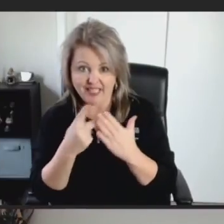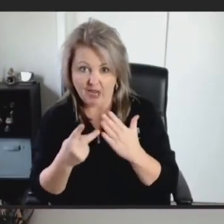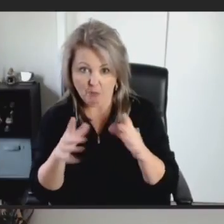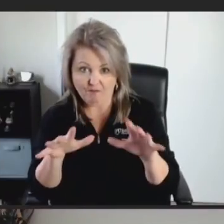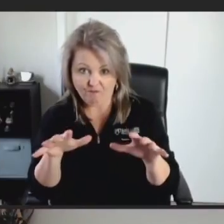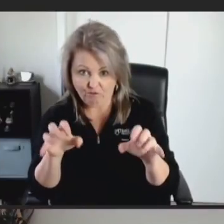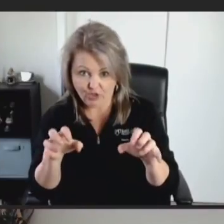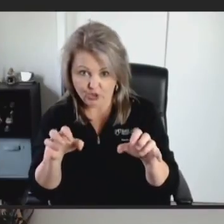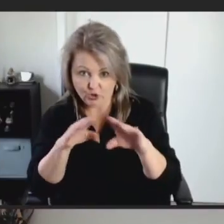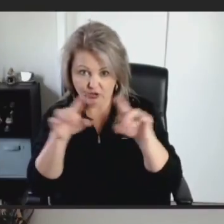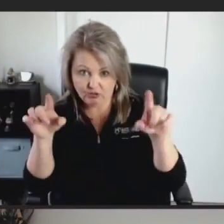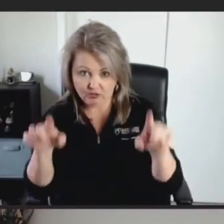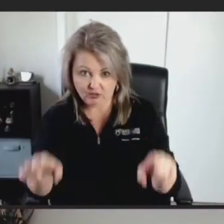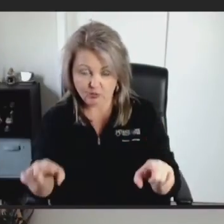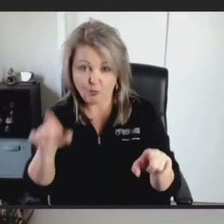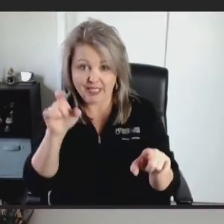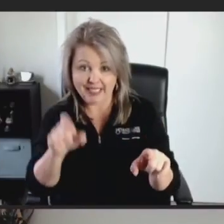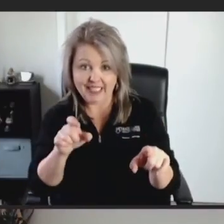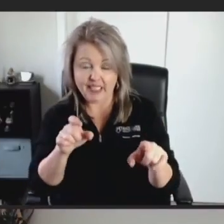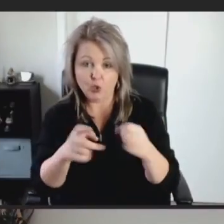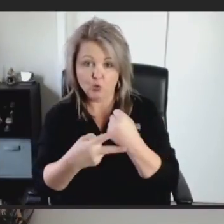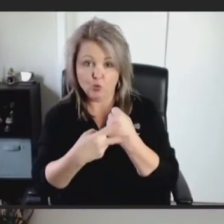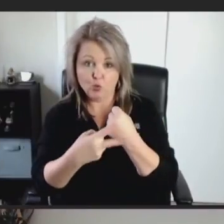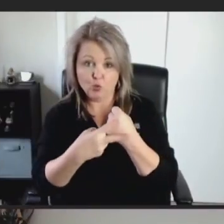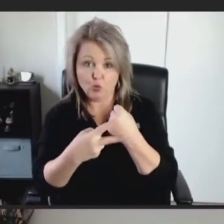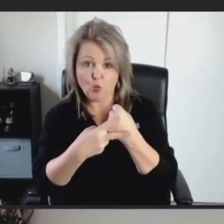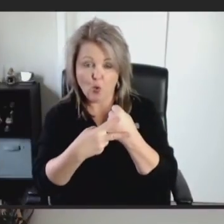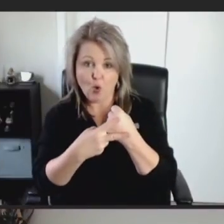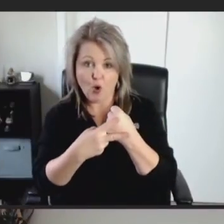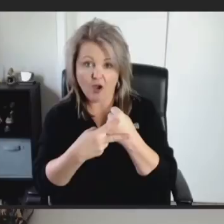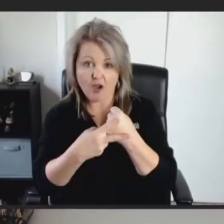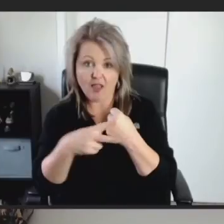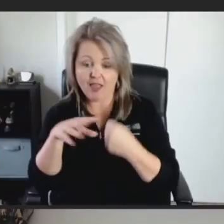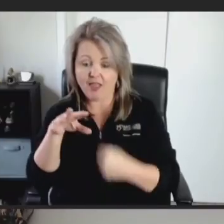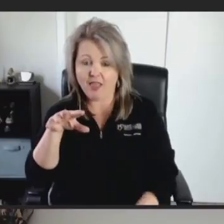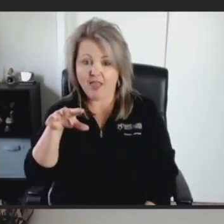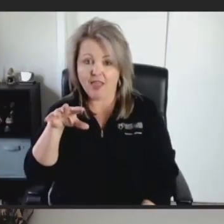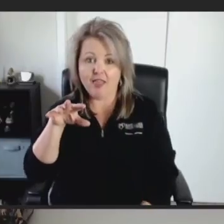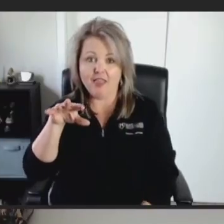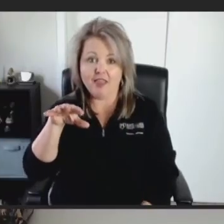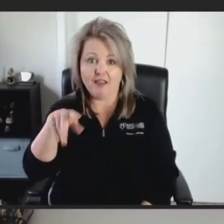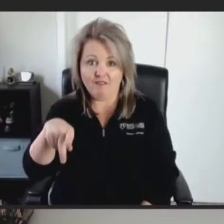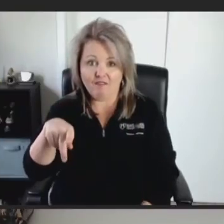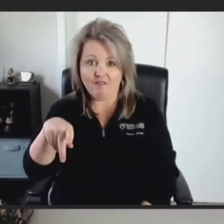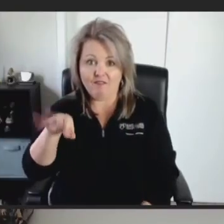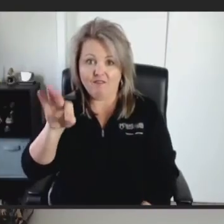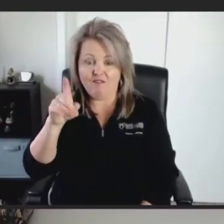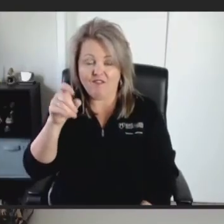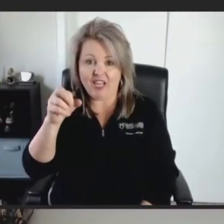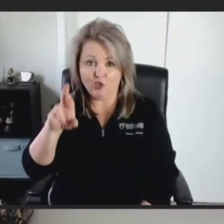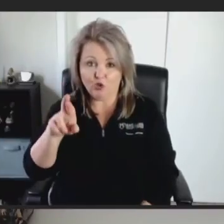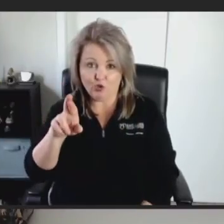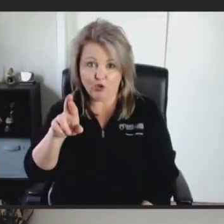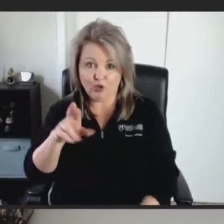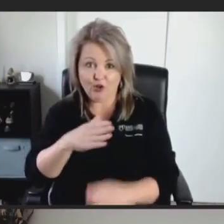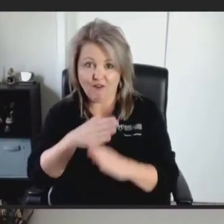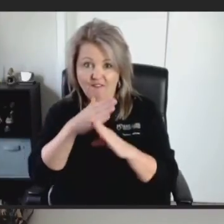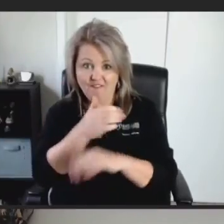be needed to store the Pfizer vaccine that's already been in place for, similar vaccinations if